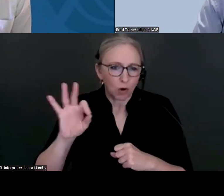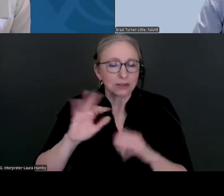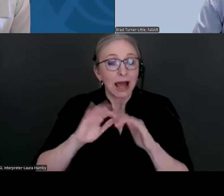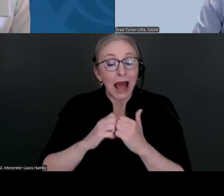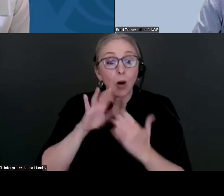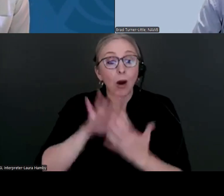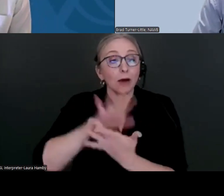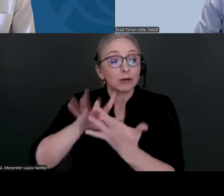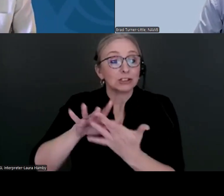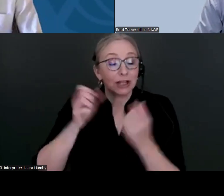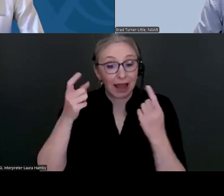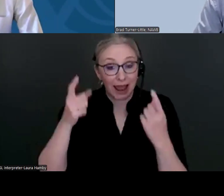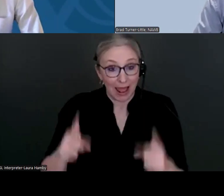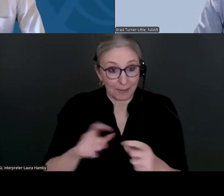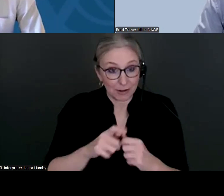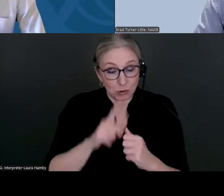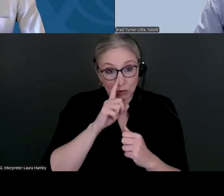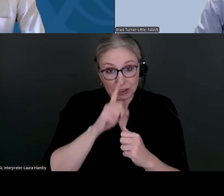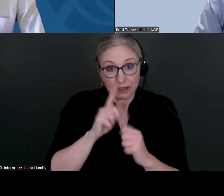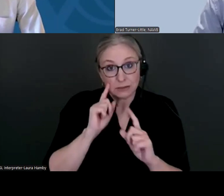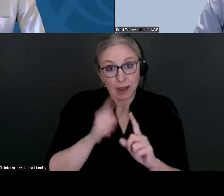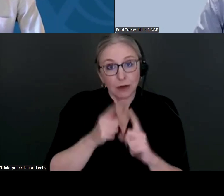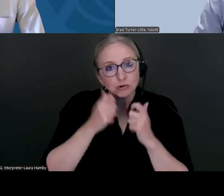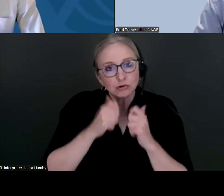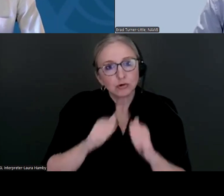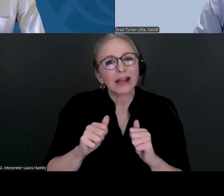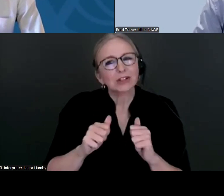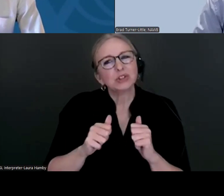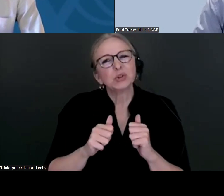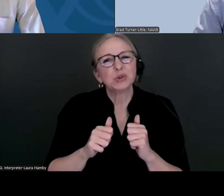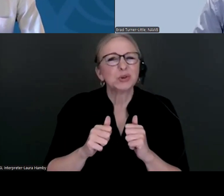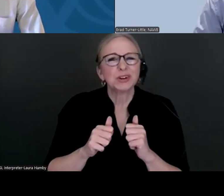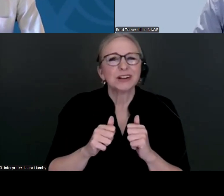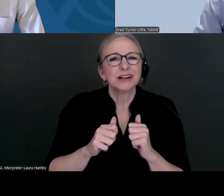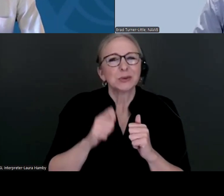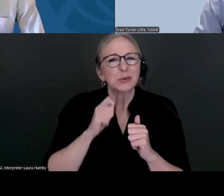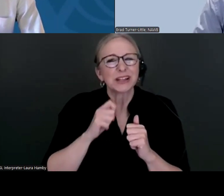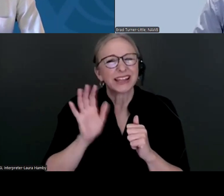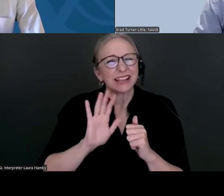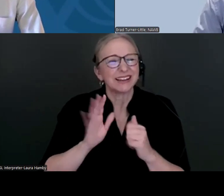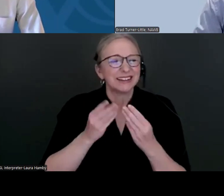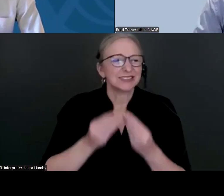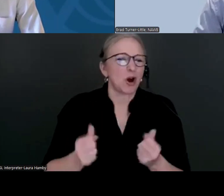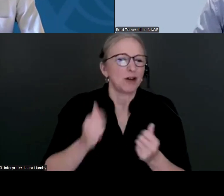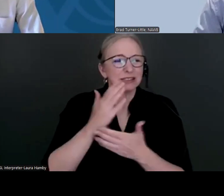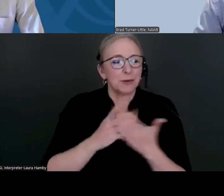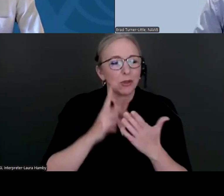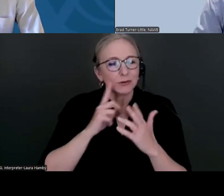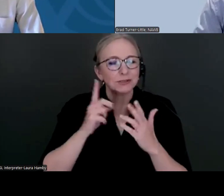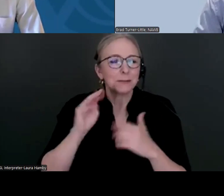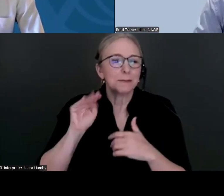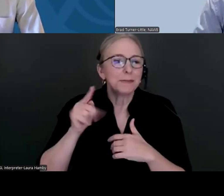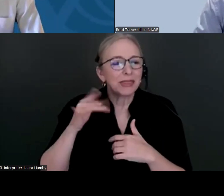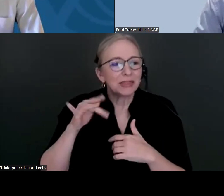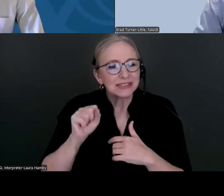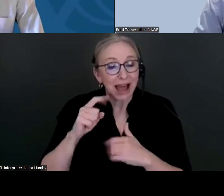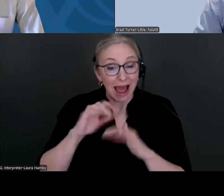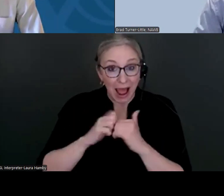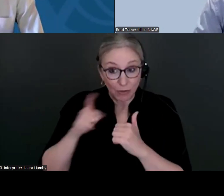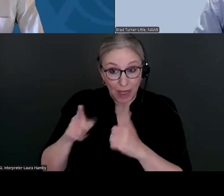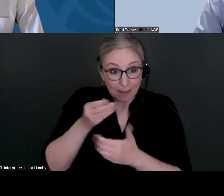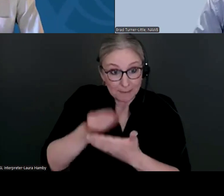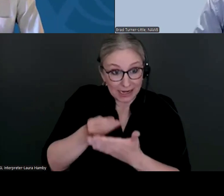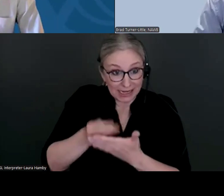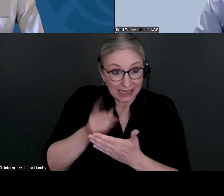occur, and really was about attempting to dispel some of the myths that are out there about how WIOA funding can be used